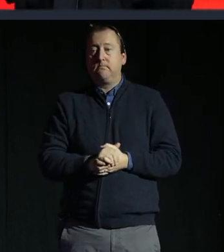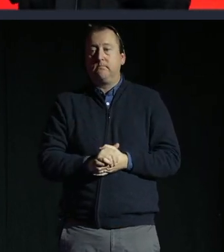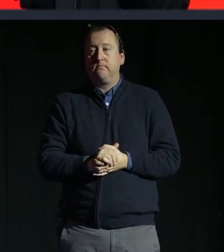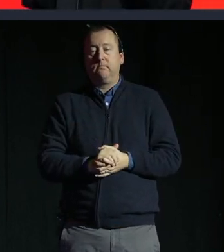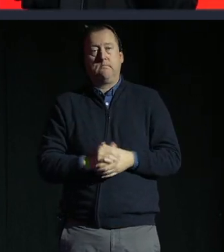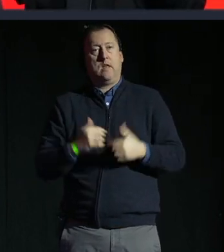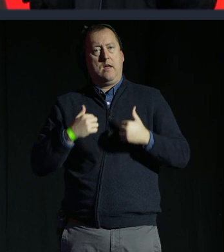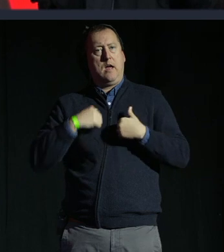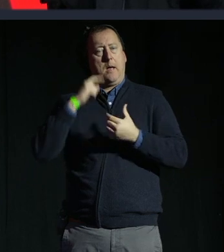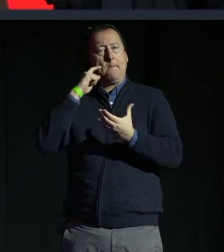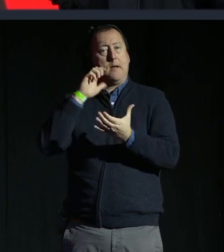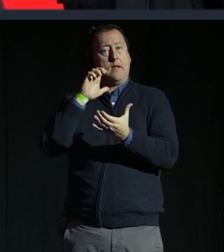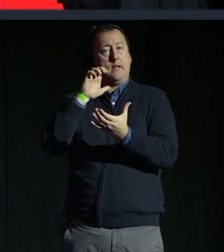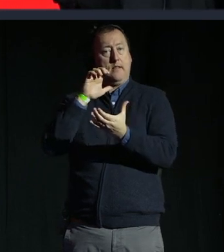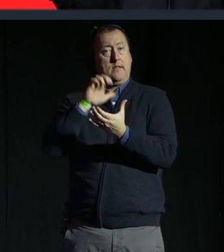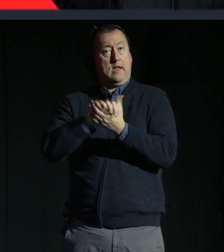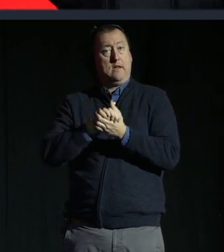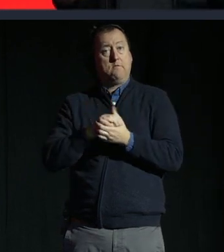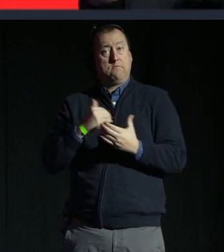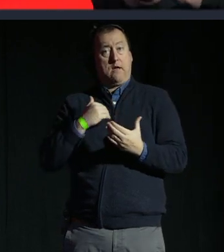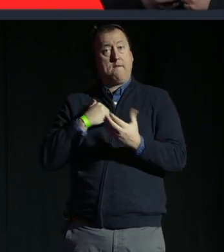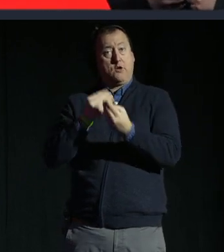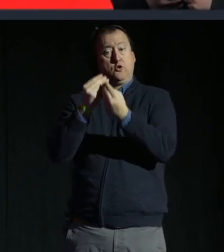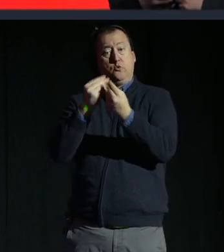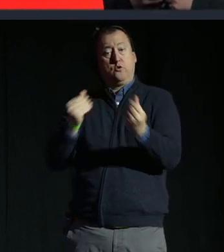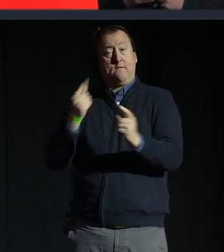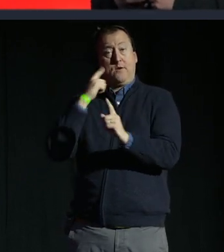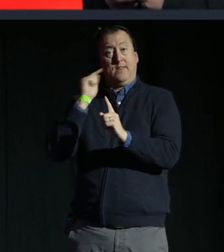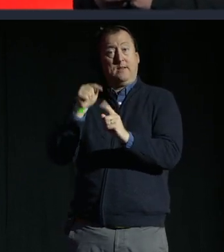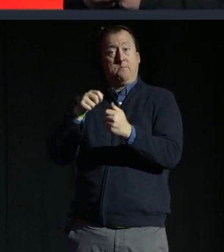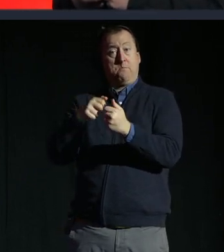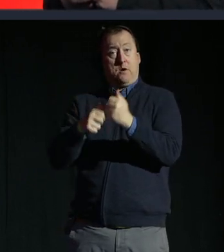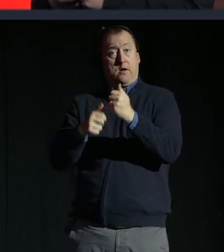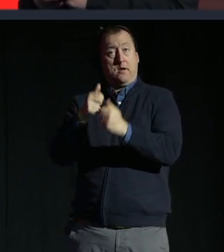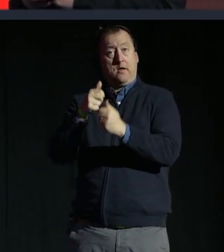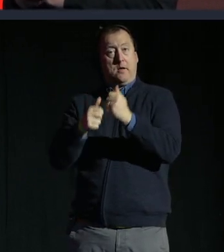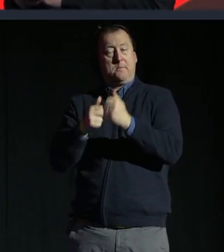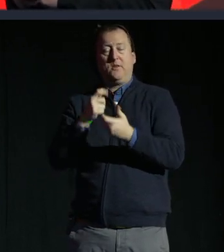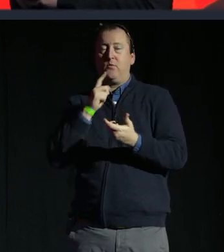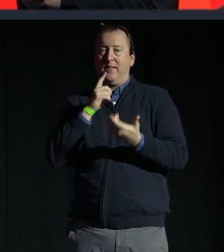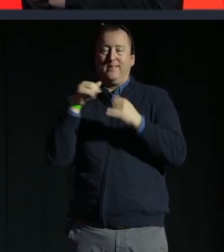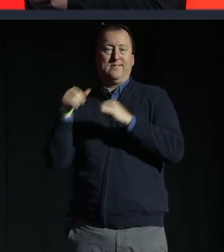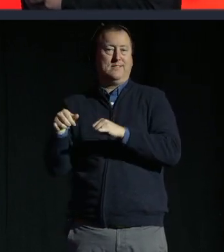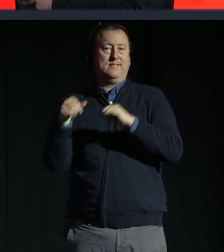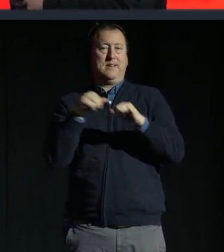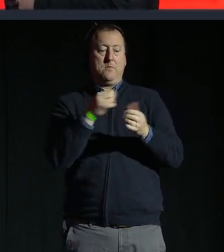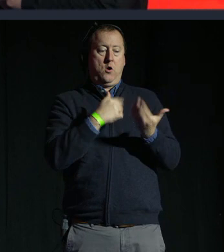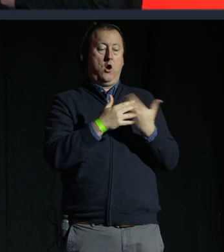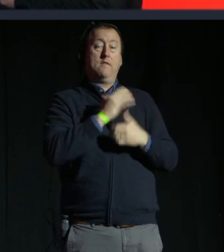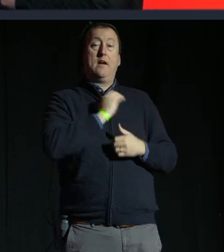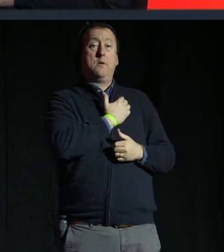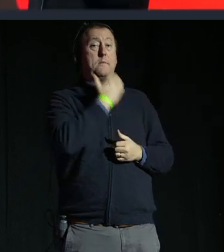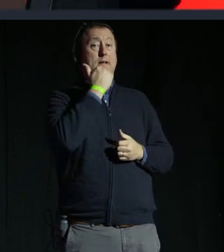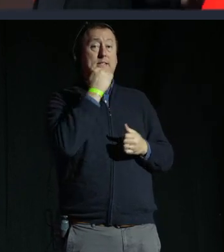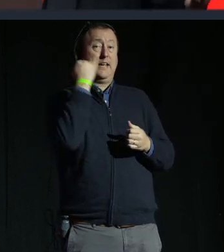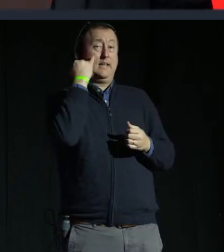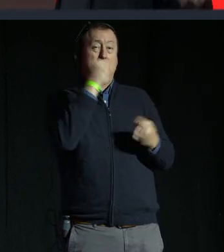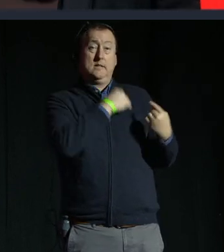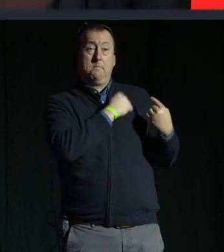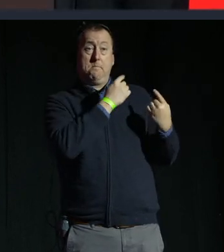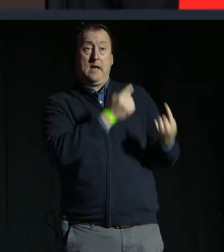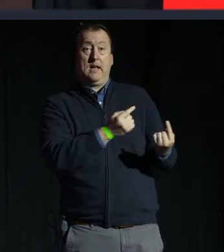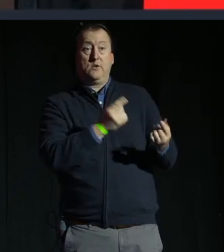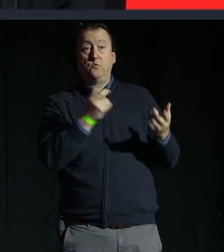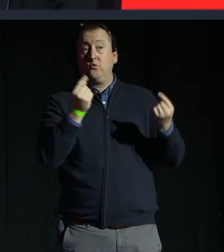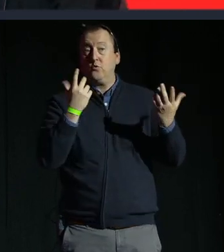I believe that the solution to this problem comes from the same place that all of DBT's best ideas have come from: stealing